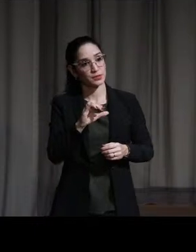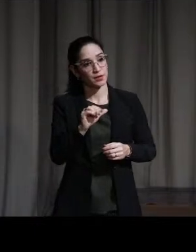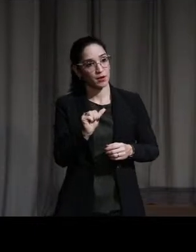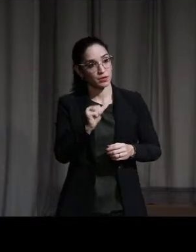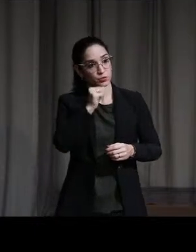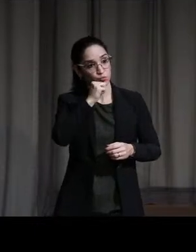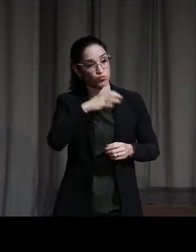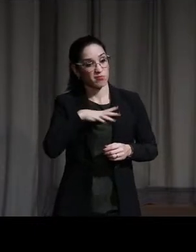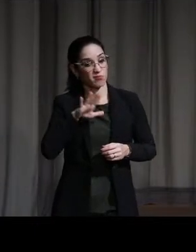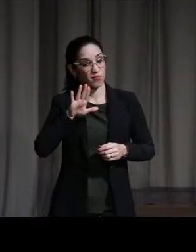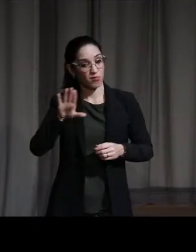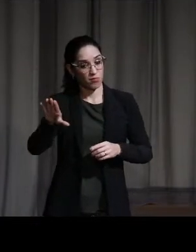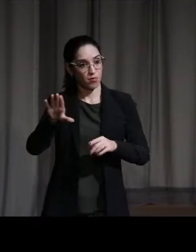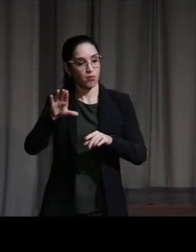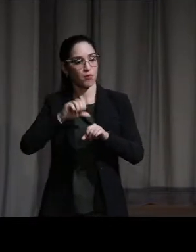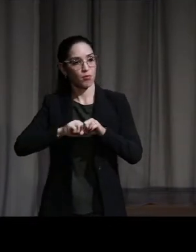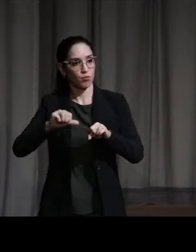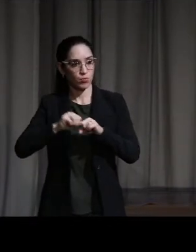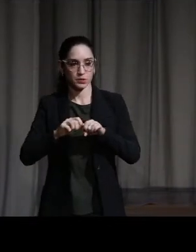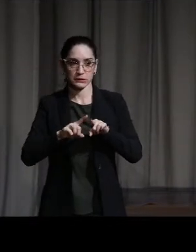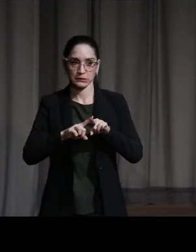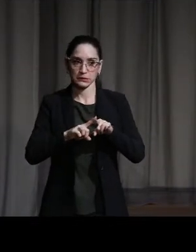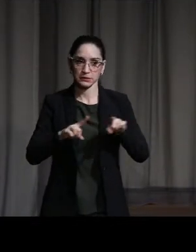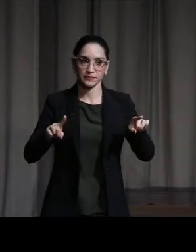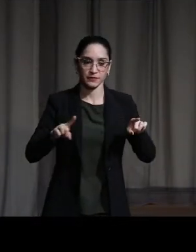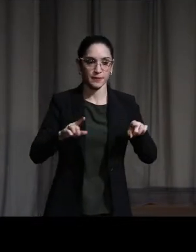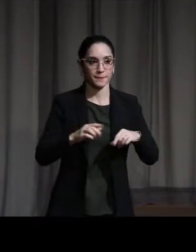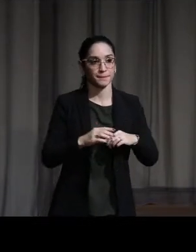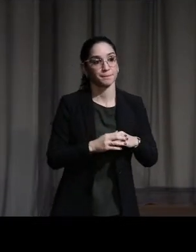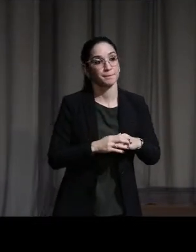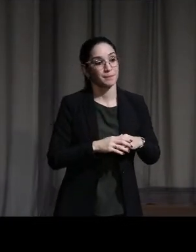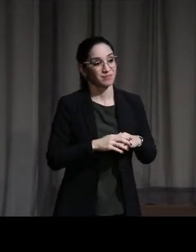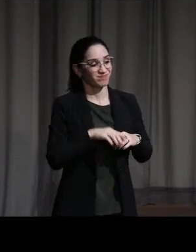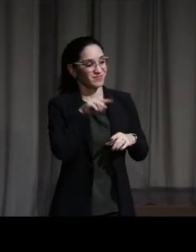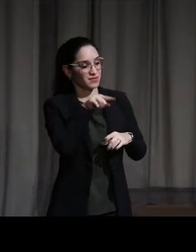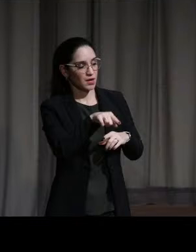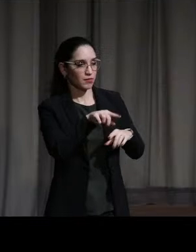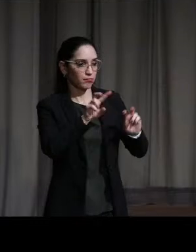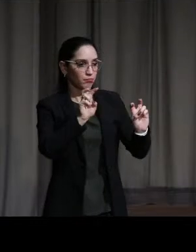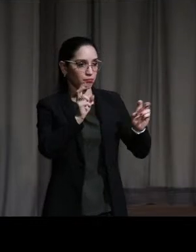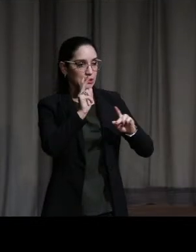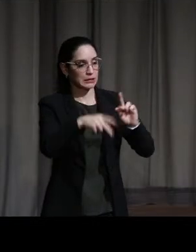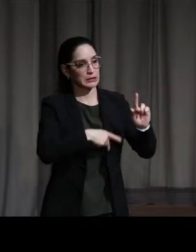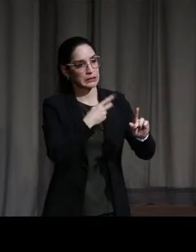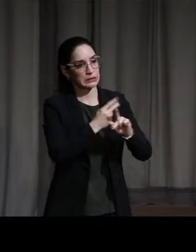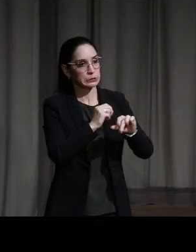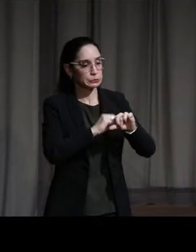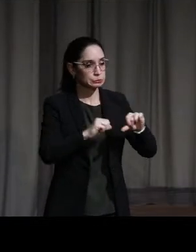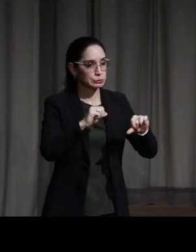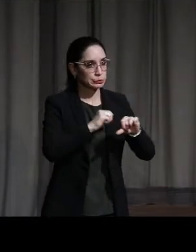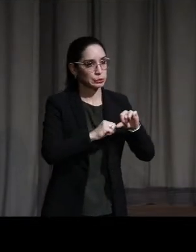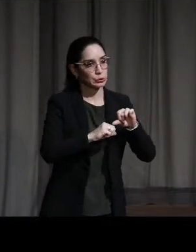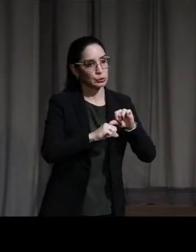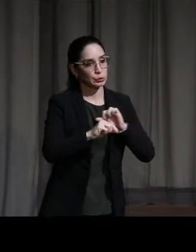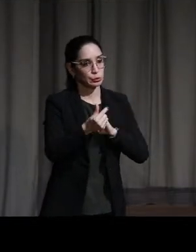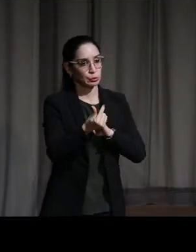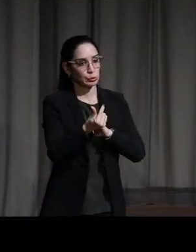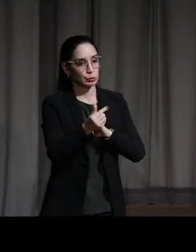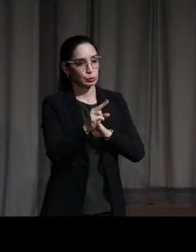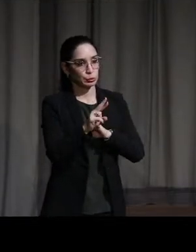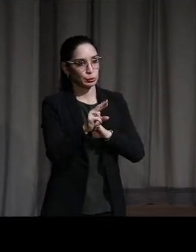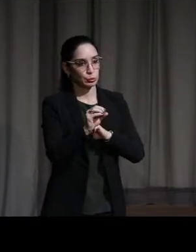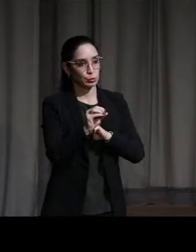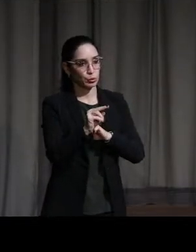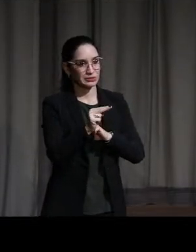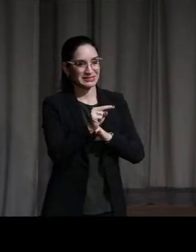grotesque works, there was always a subset in his work that was